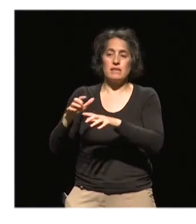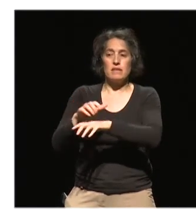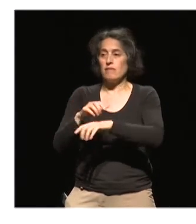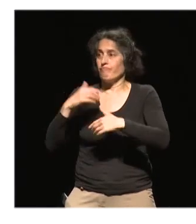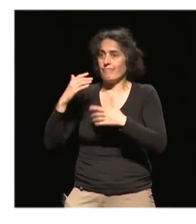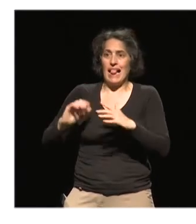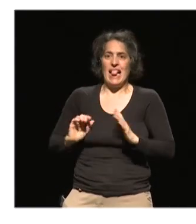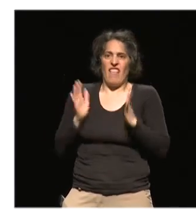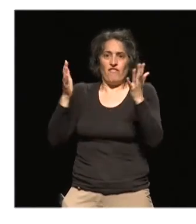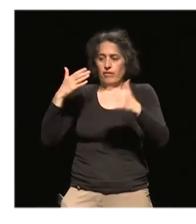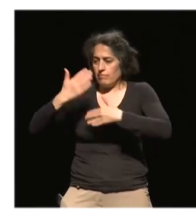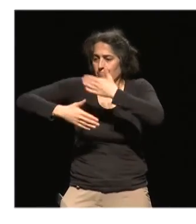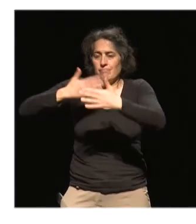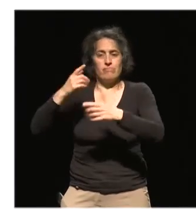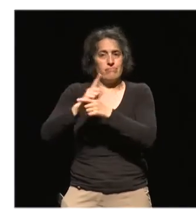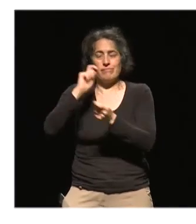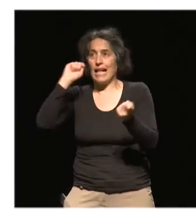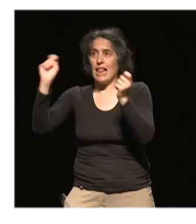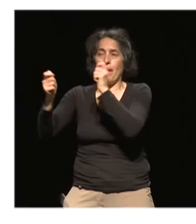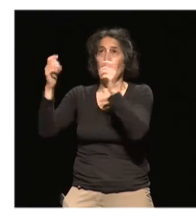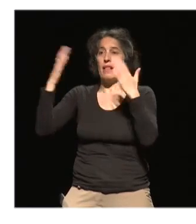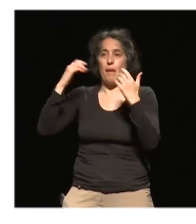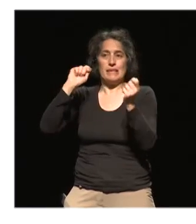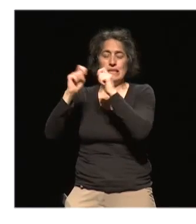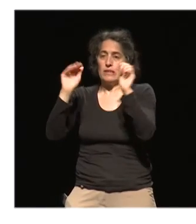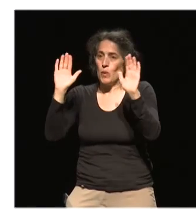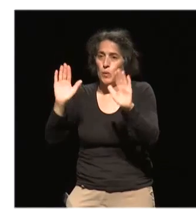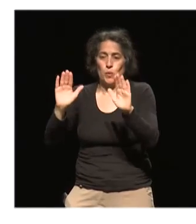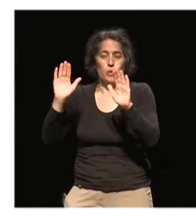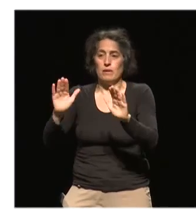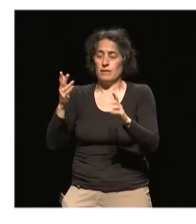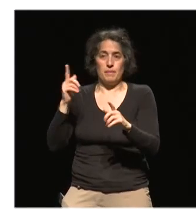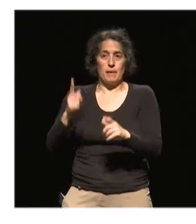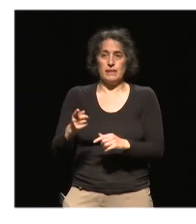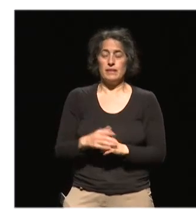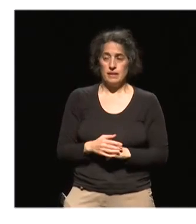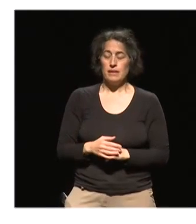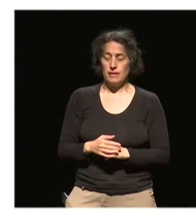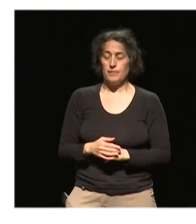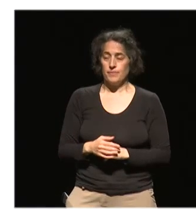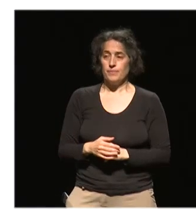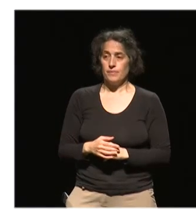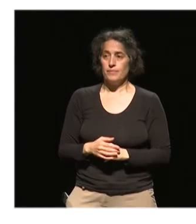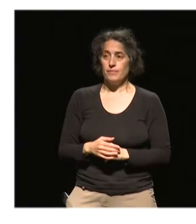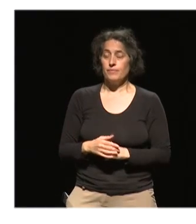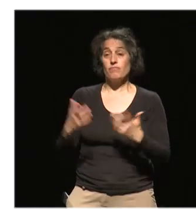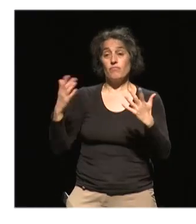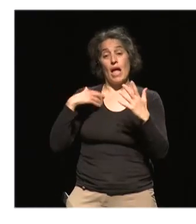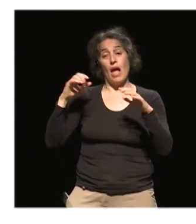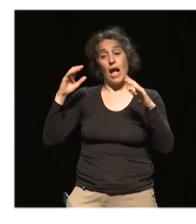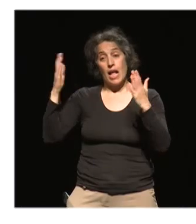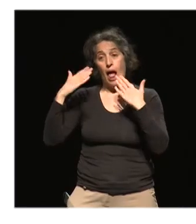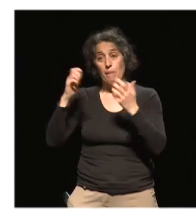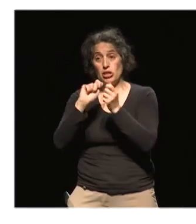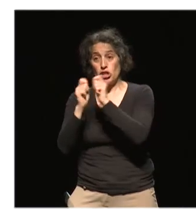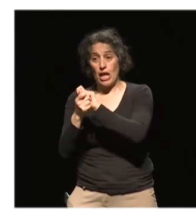another option. And part of what we have done is to integrate the outcomes of our National Climate Change Action Plan